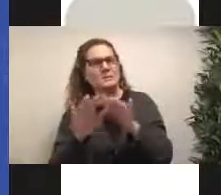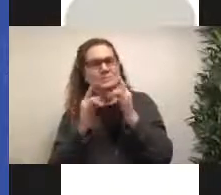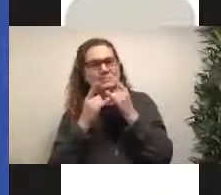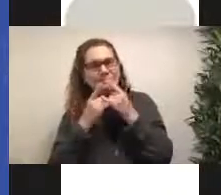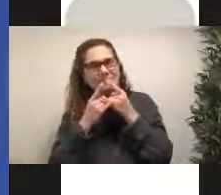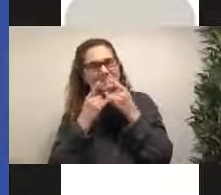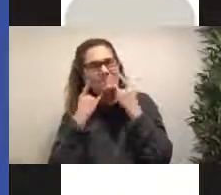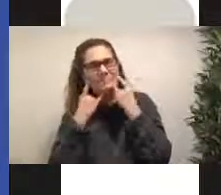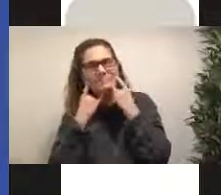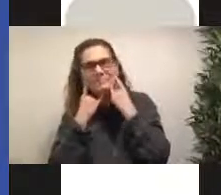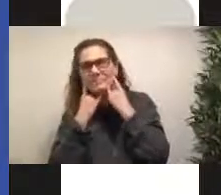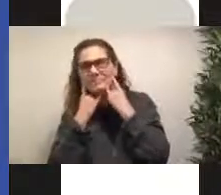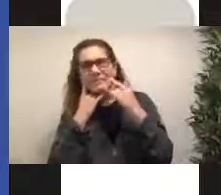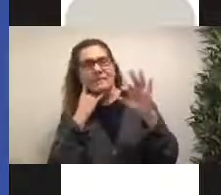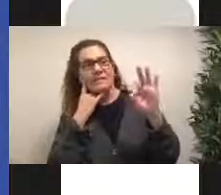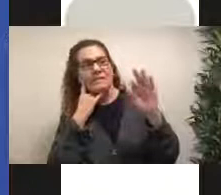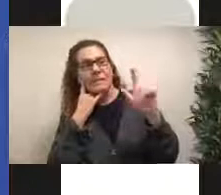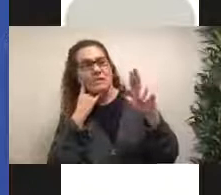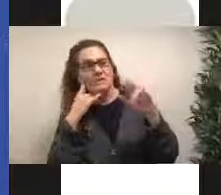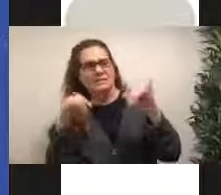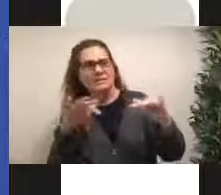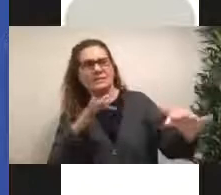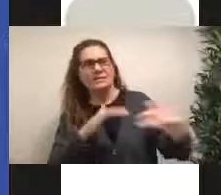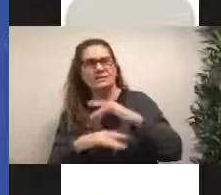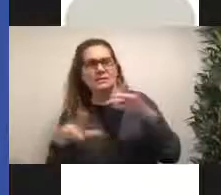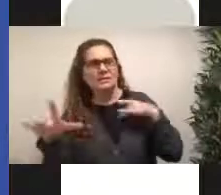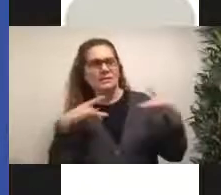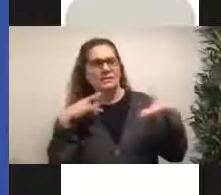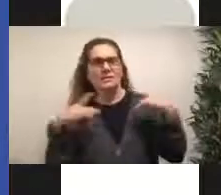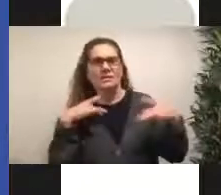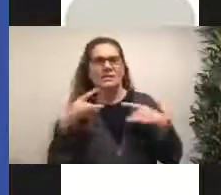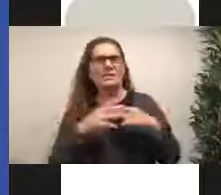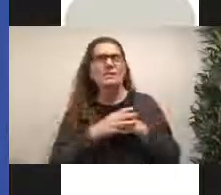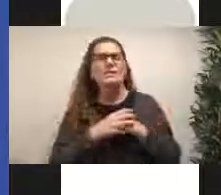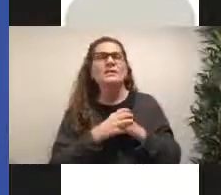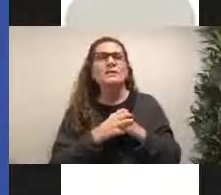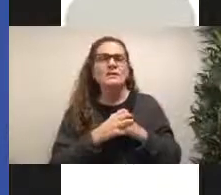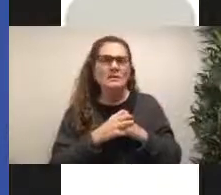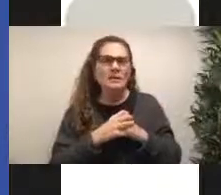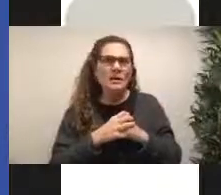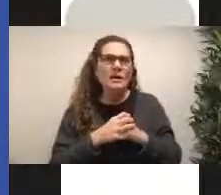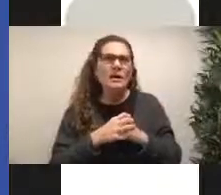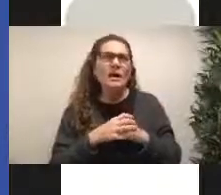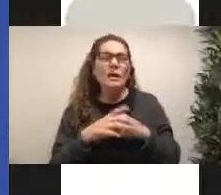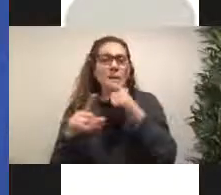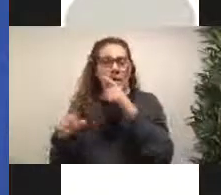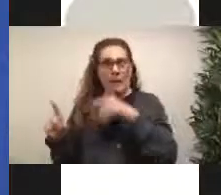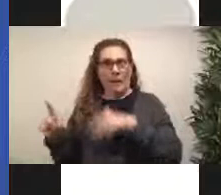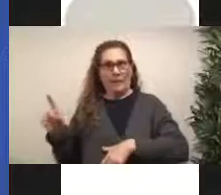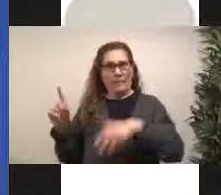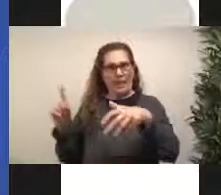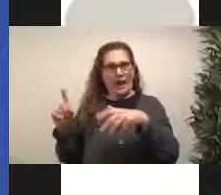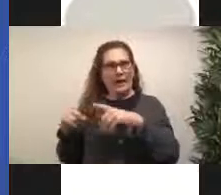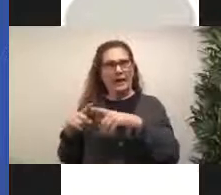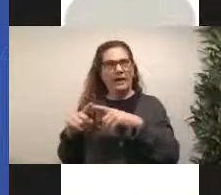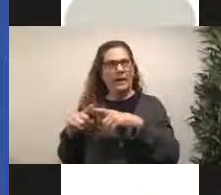pregnant women, young children, and individuals who are immunocompromised are more likely to have flu complications that can result